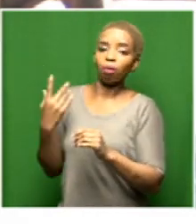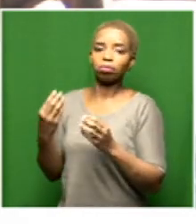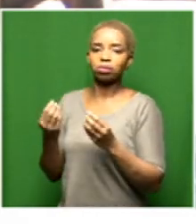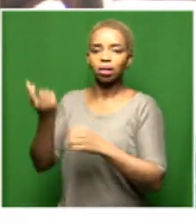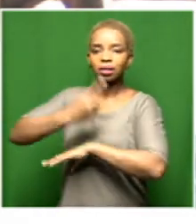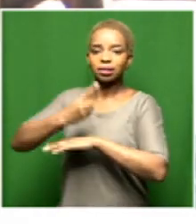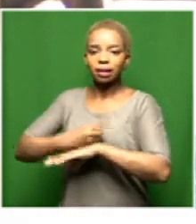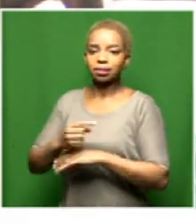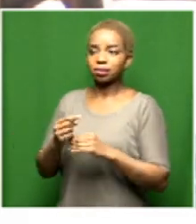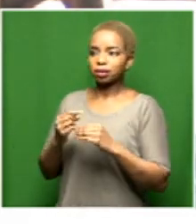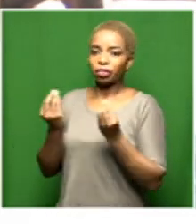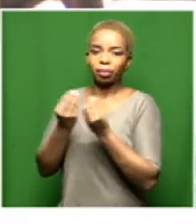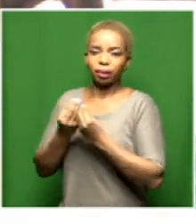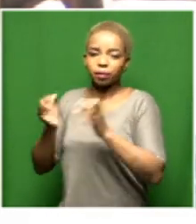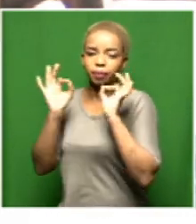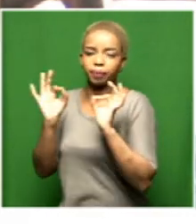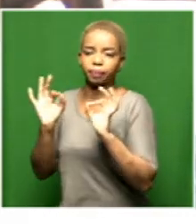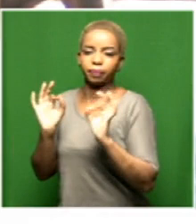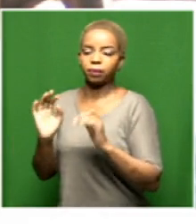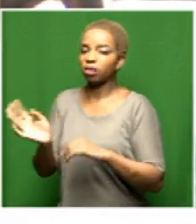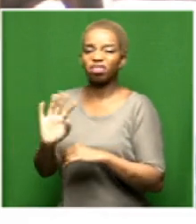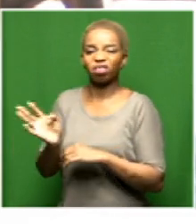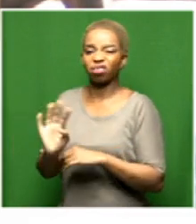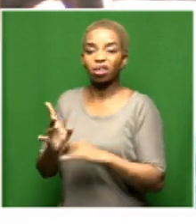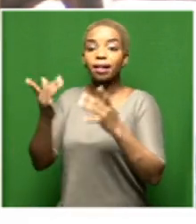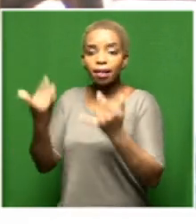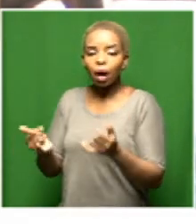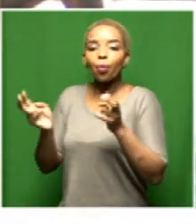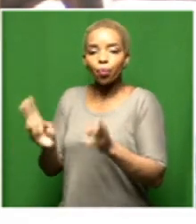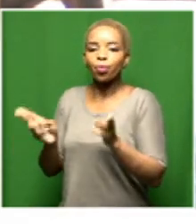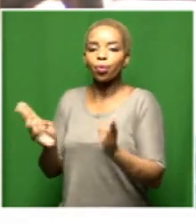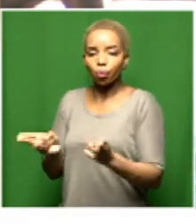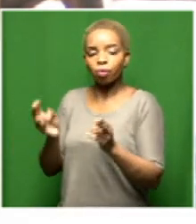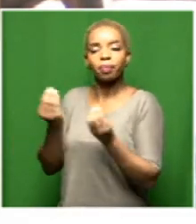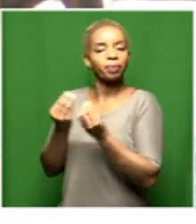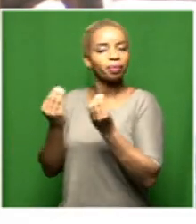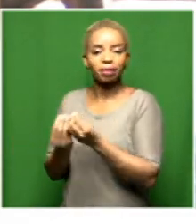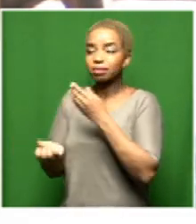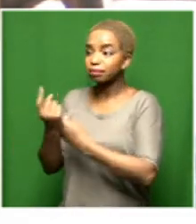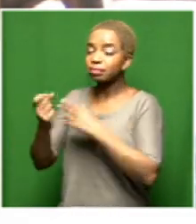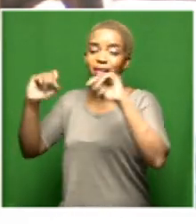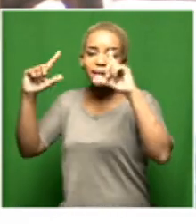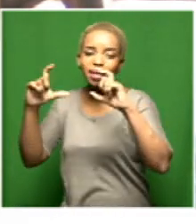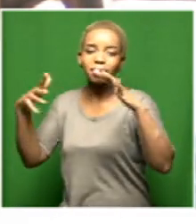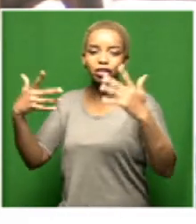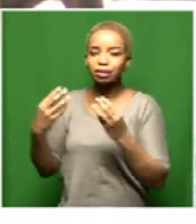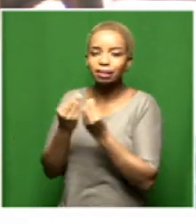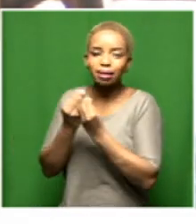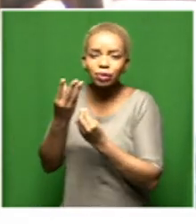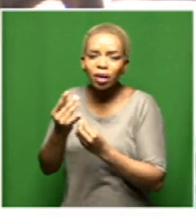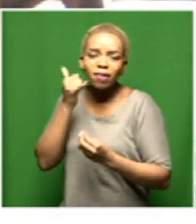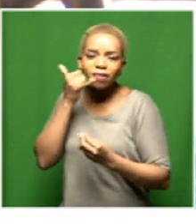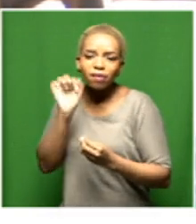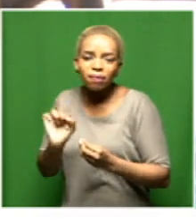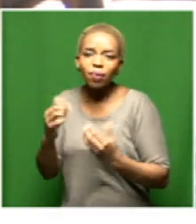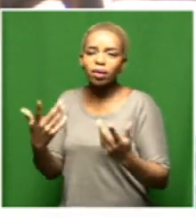be preserved and conserved, etc. It's just ordinary documents, ordinary things, images, stuff that you've got on your phone, messages